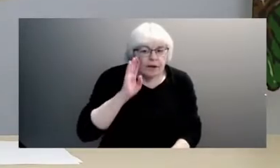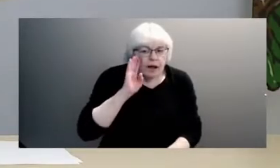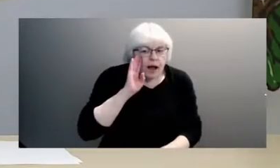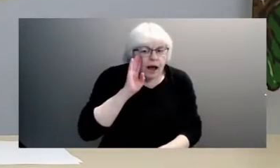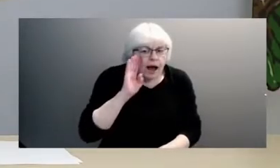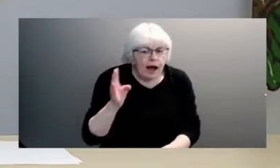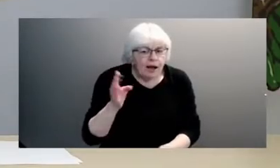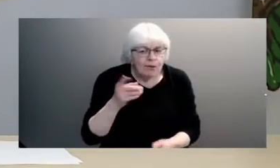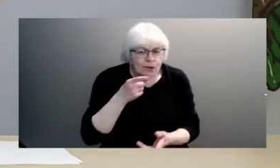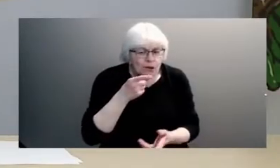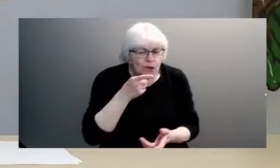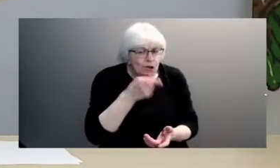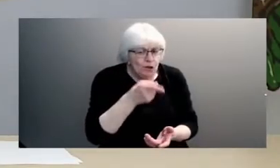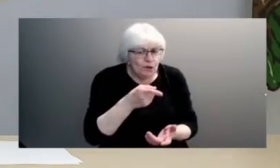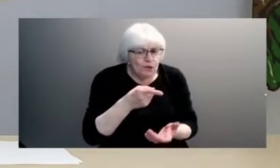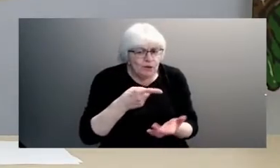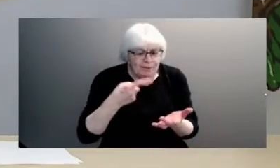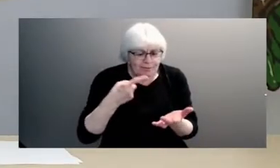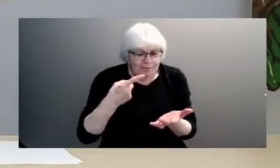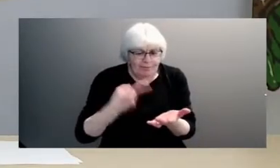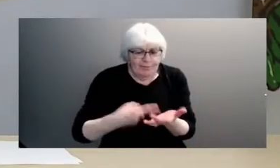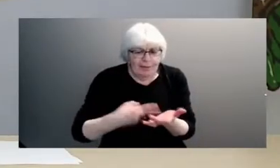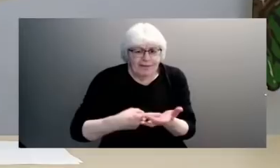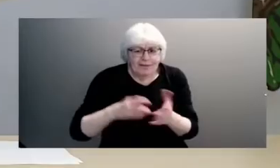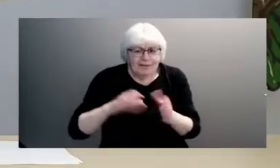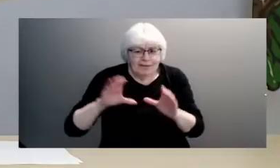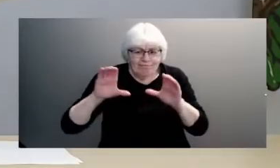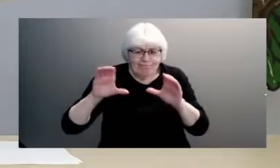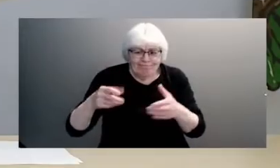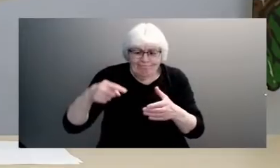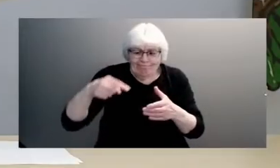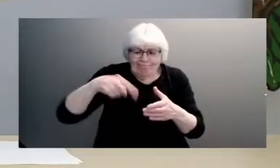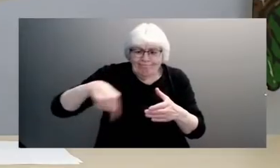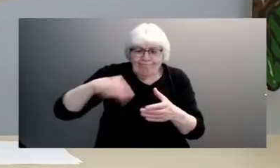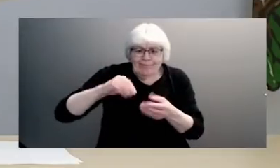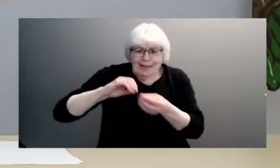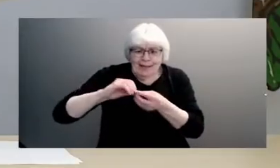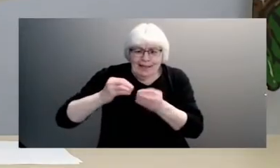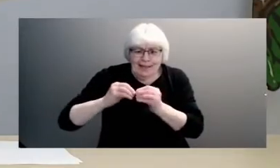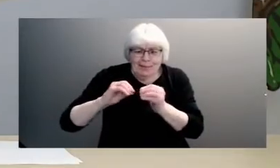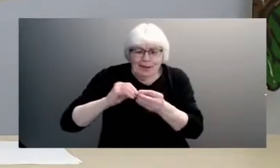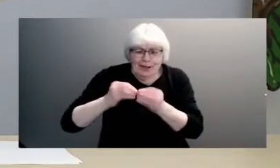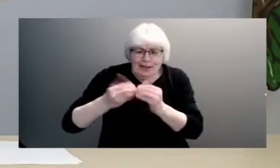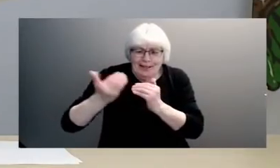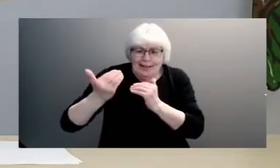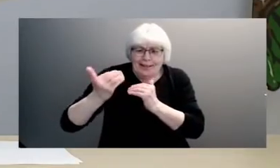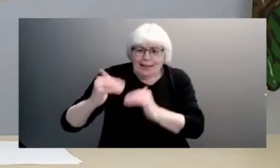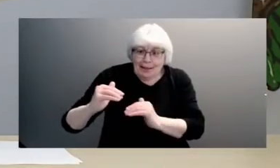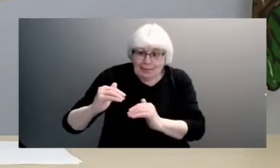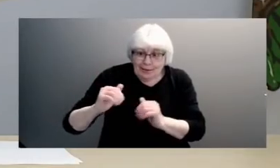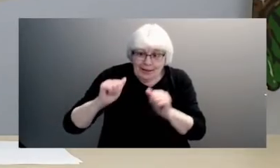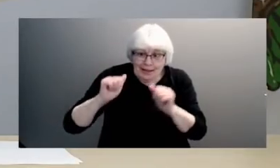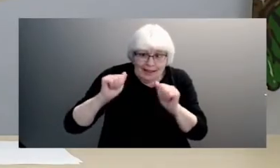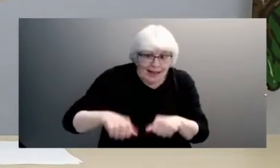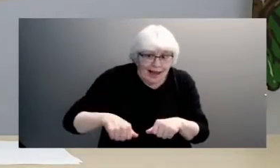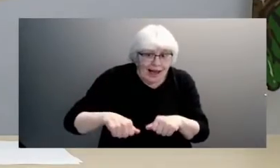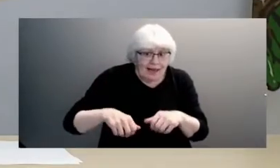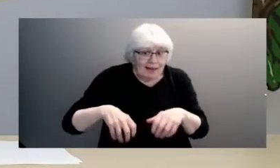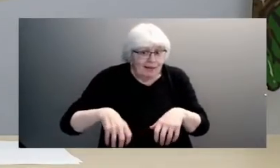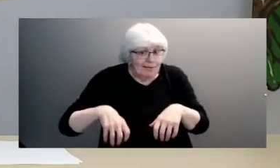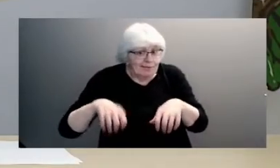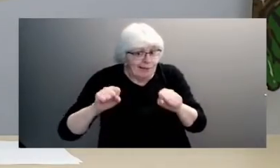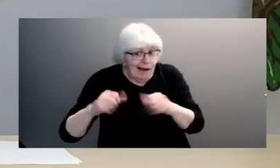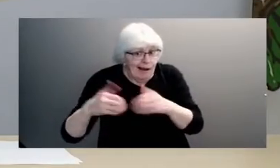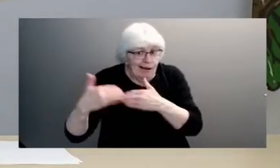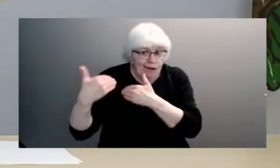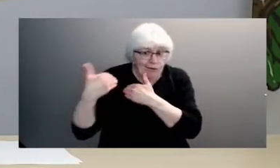about our capacity to test and how worried you are about that. If we start seeing a larger number of cases, how worried are you about